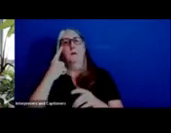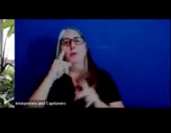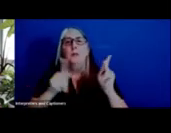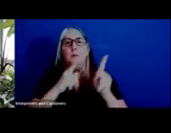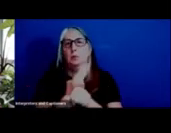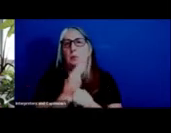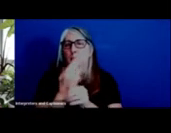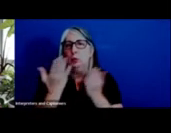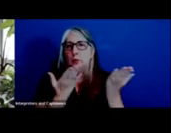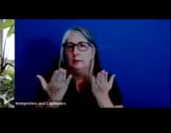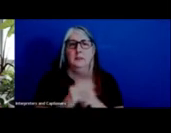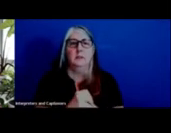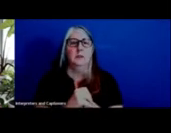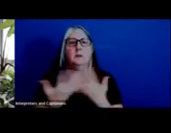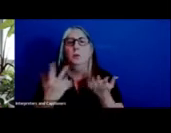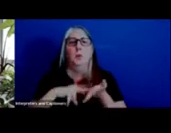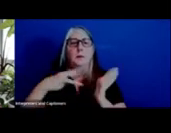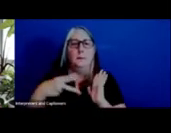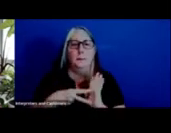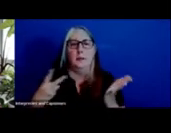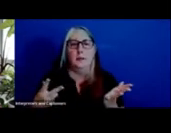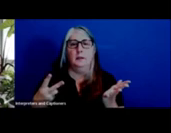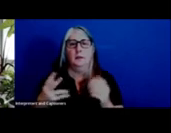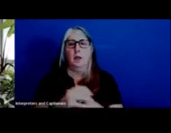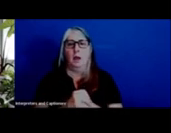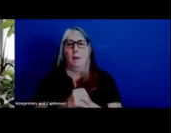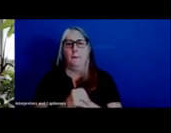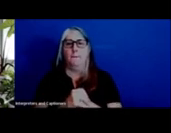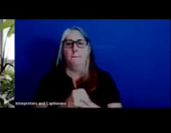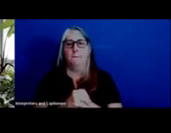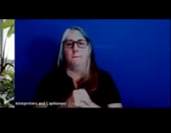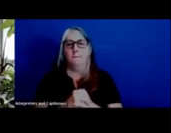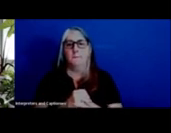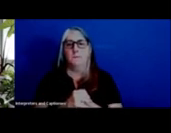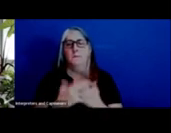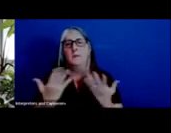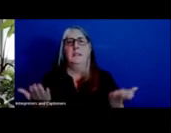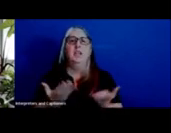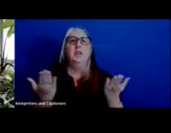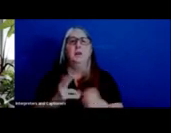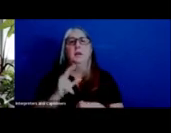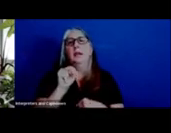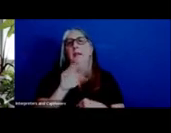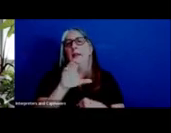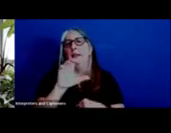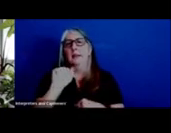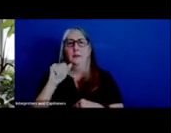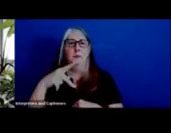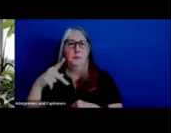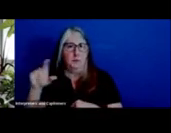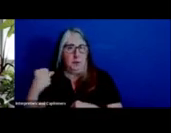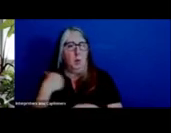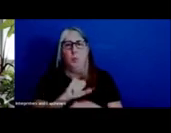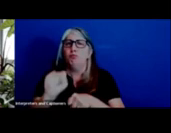So what does that mean? In many ways, at NCAPPS, we work very hard